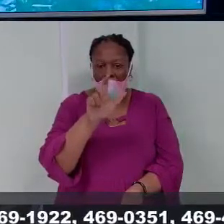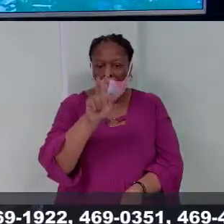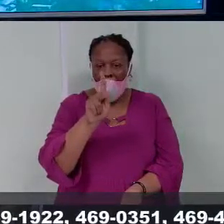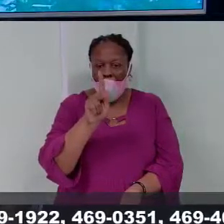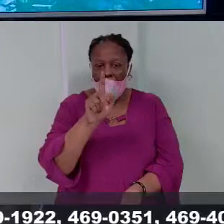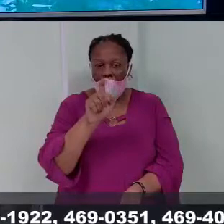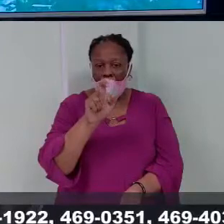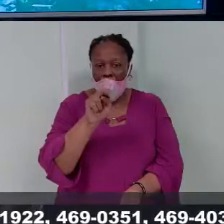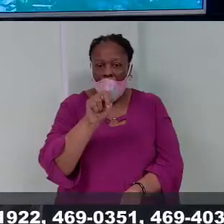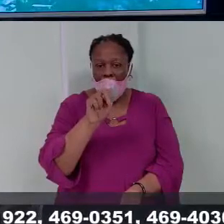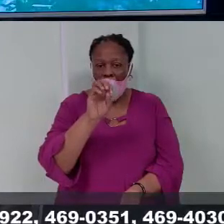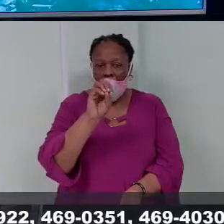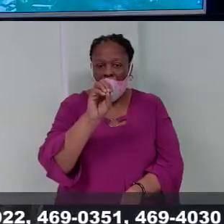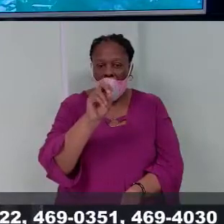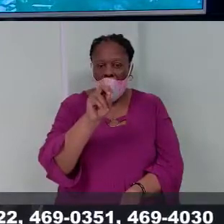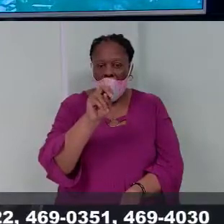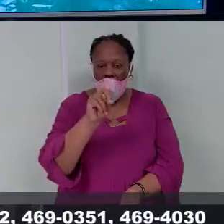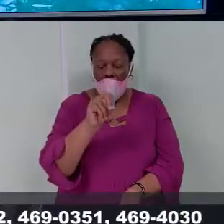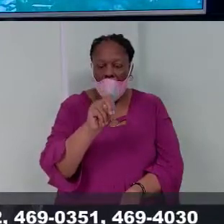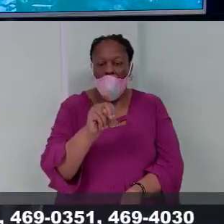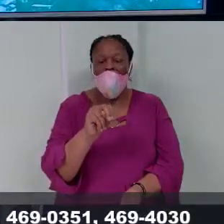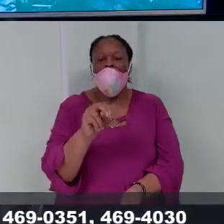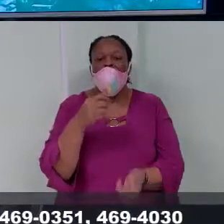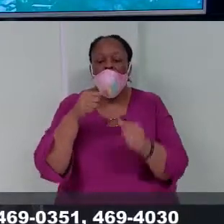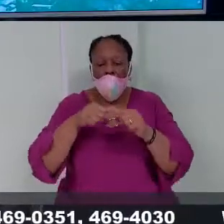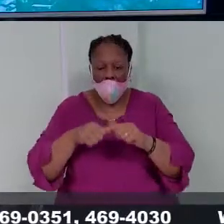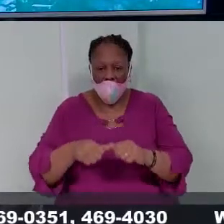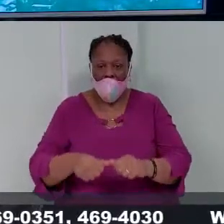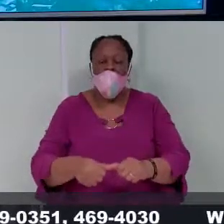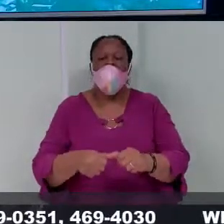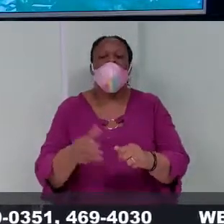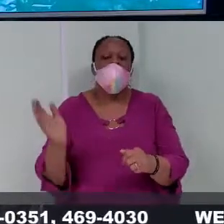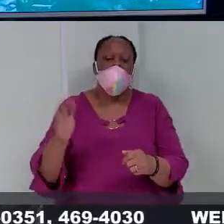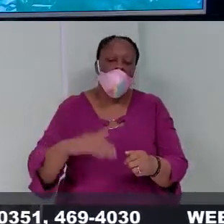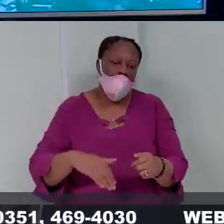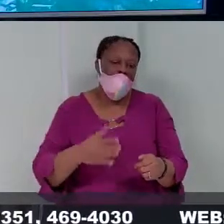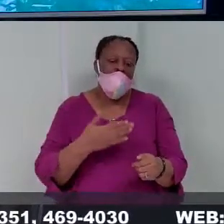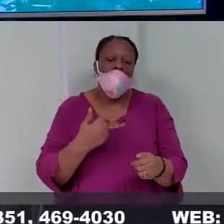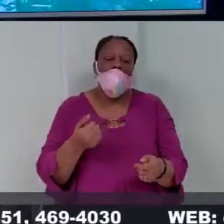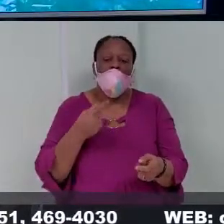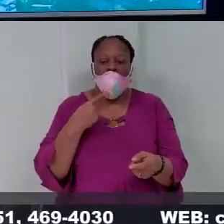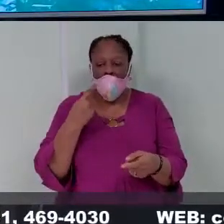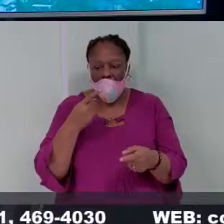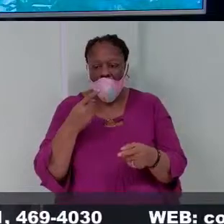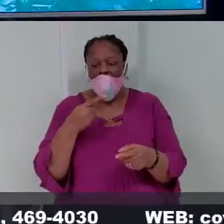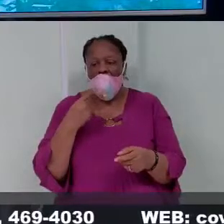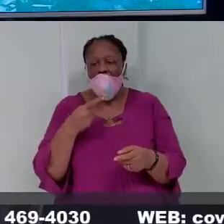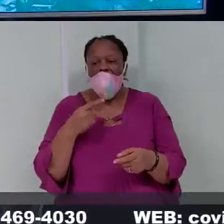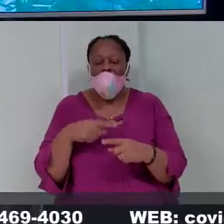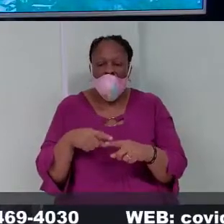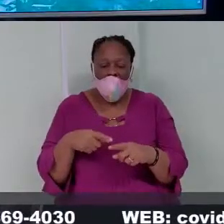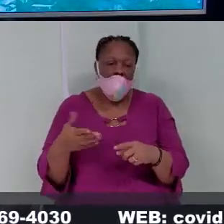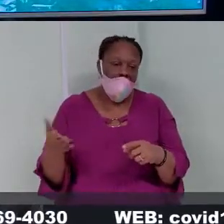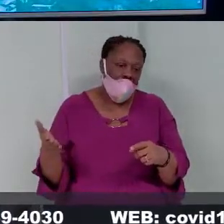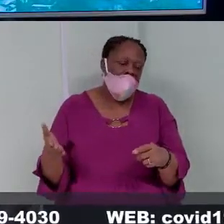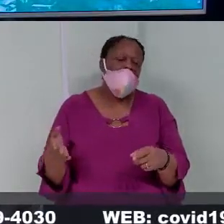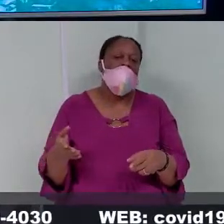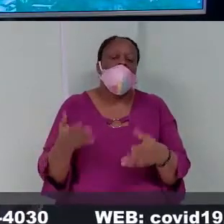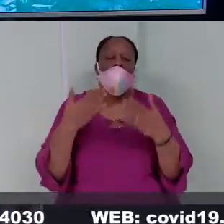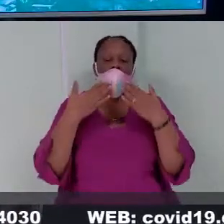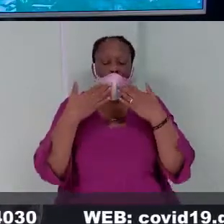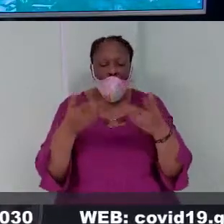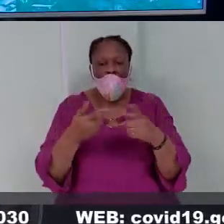to be very faithful to the cause, and Dr. Hazel Laws as well, our Chief Medical